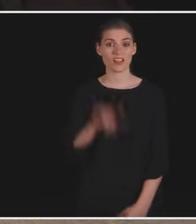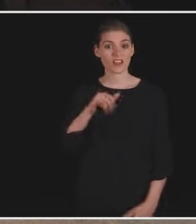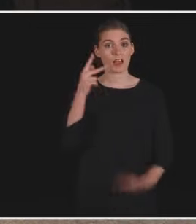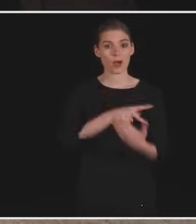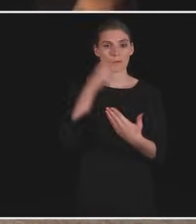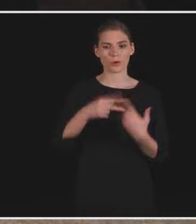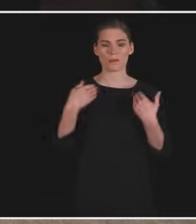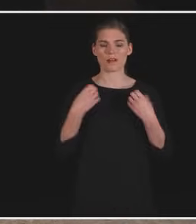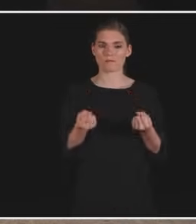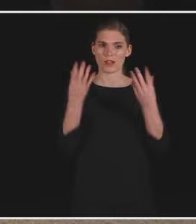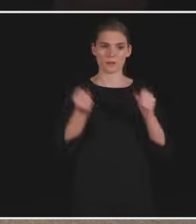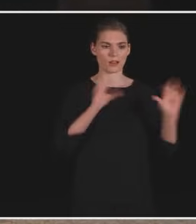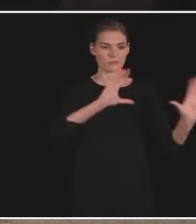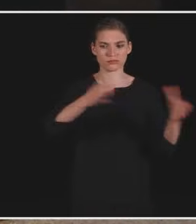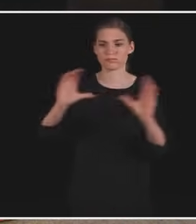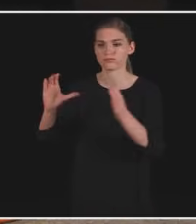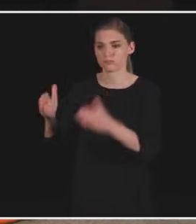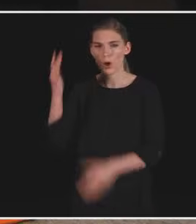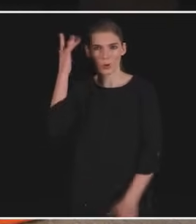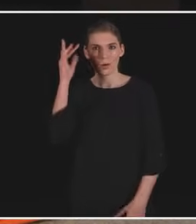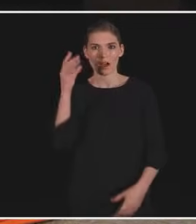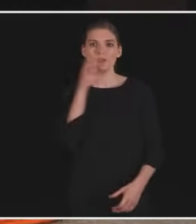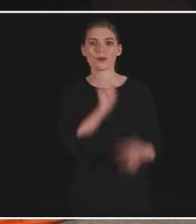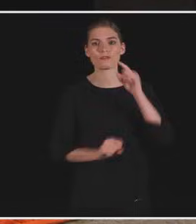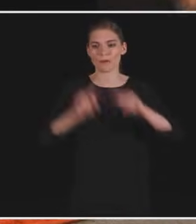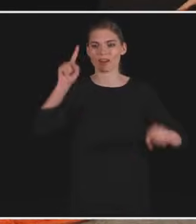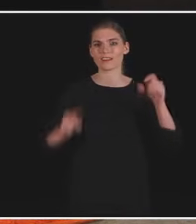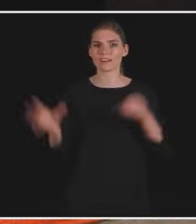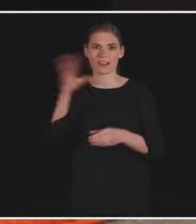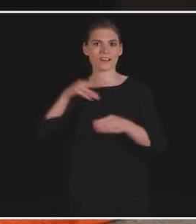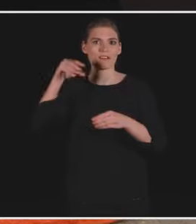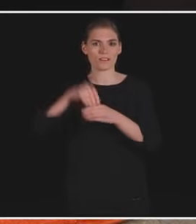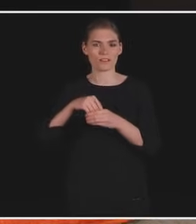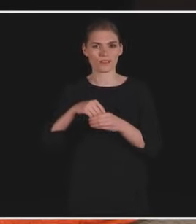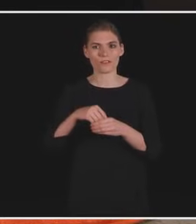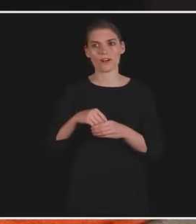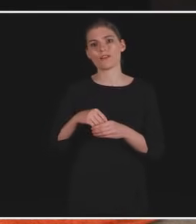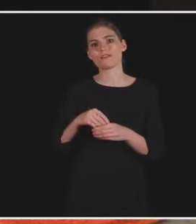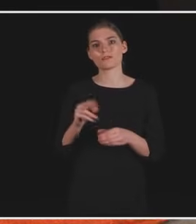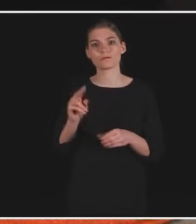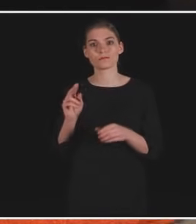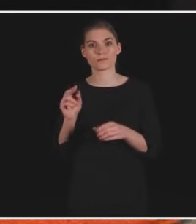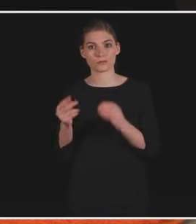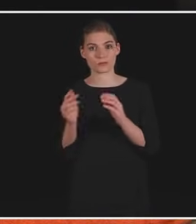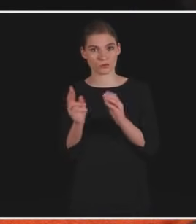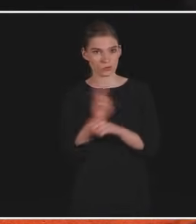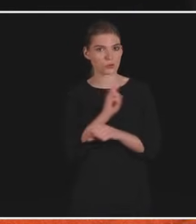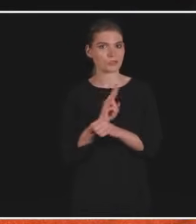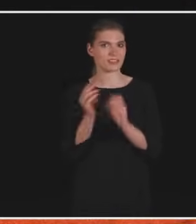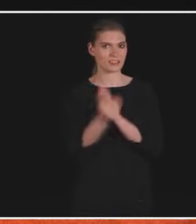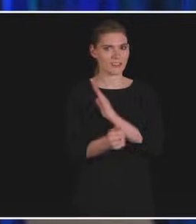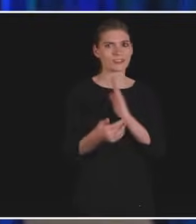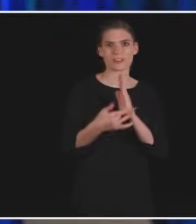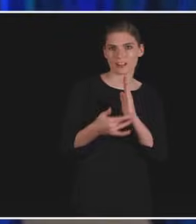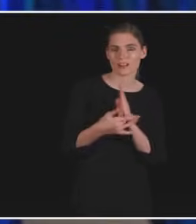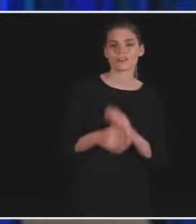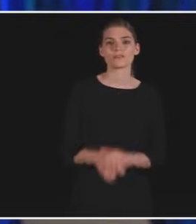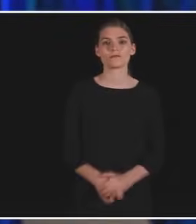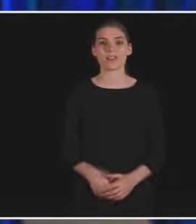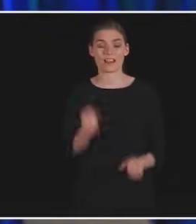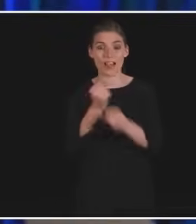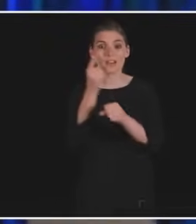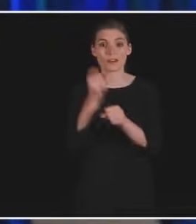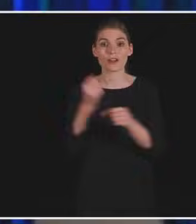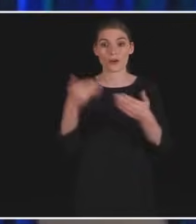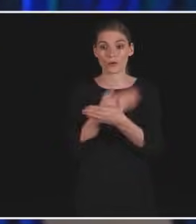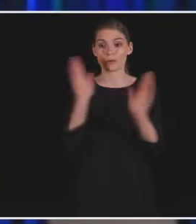FIRST is divided into multiple categories so that students of all ages can get hands-on experience with technology. And each year, a